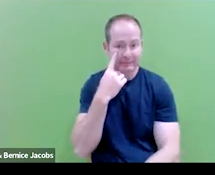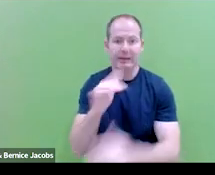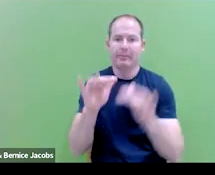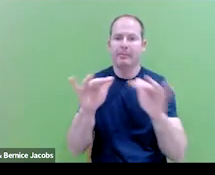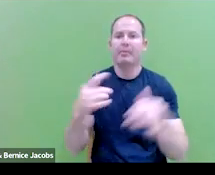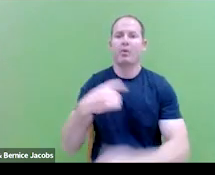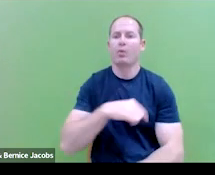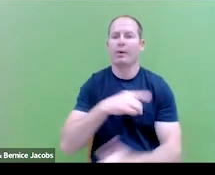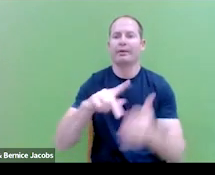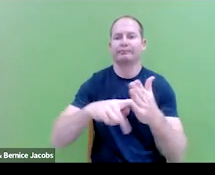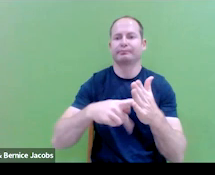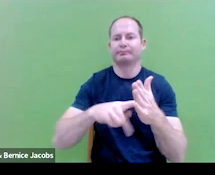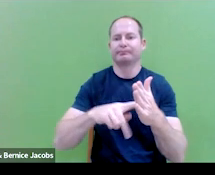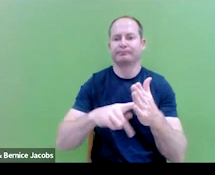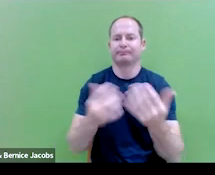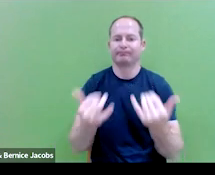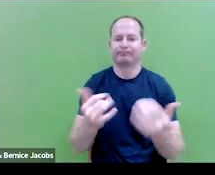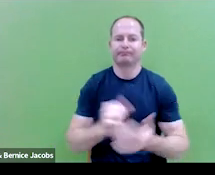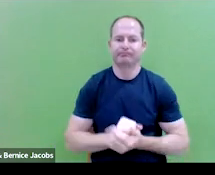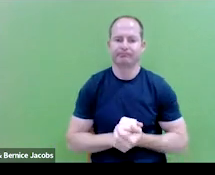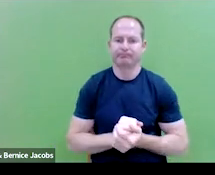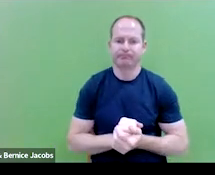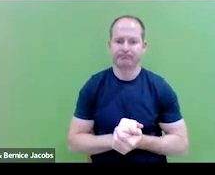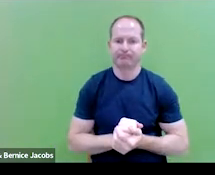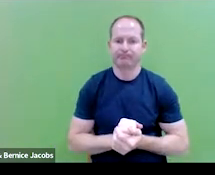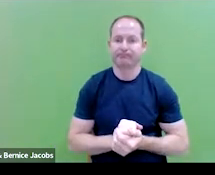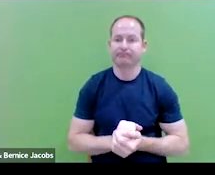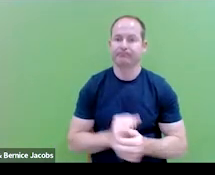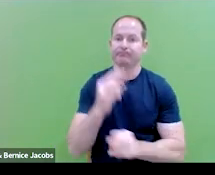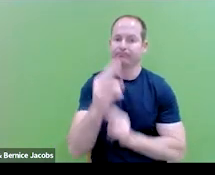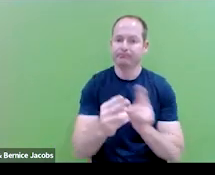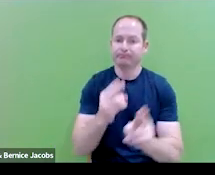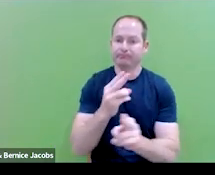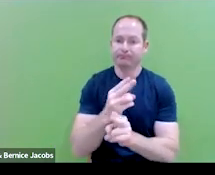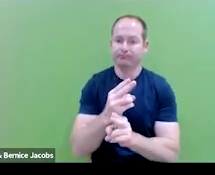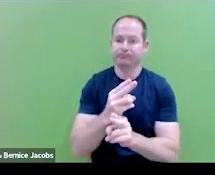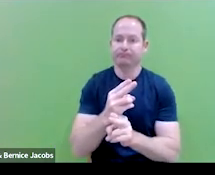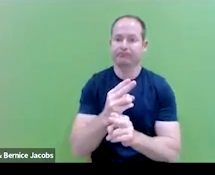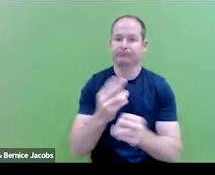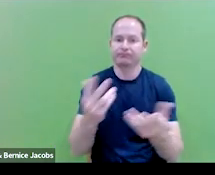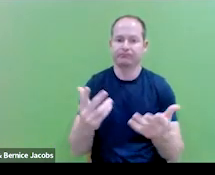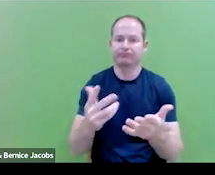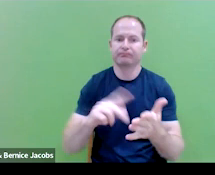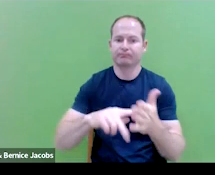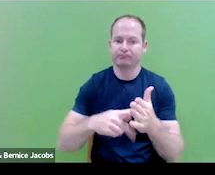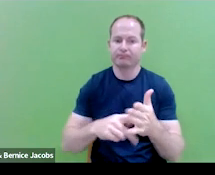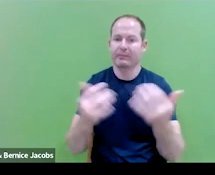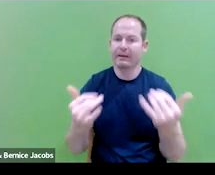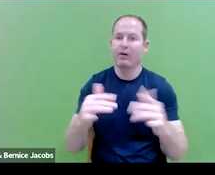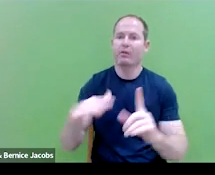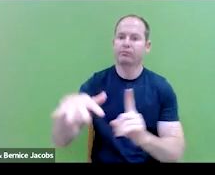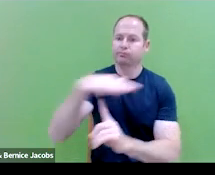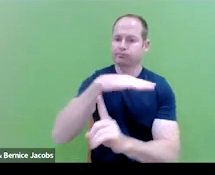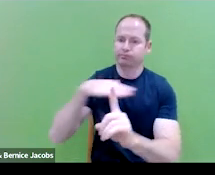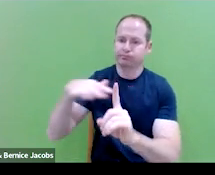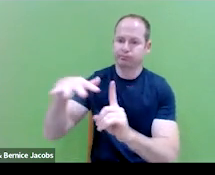for. So universal design focuses on making environments, services, and products